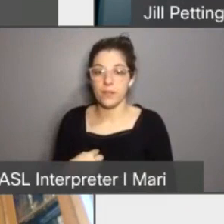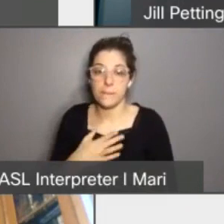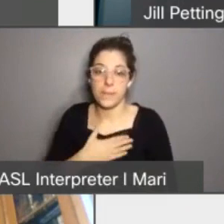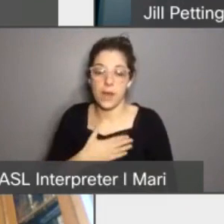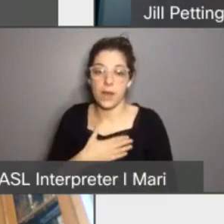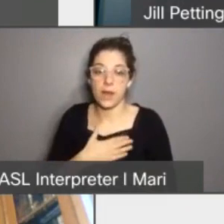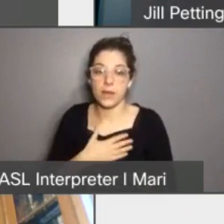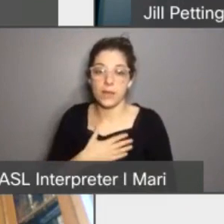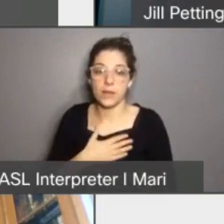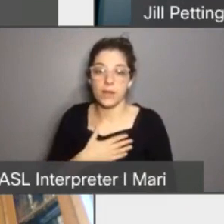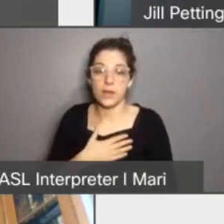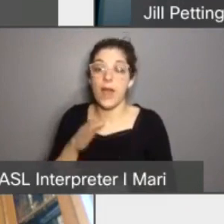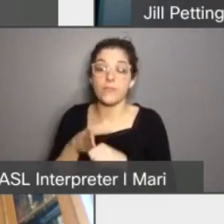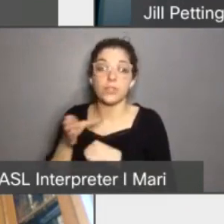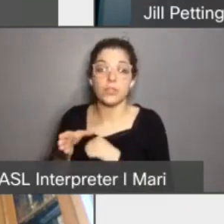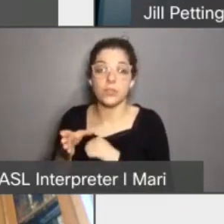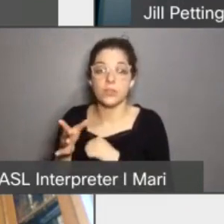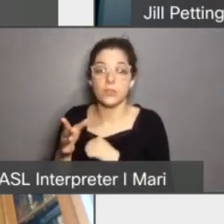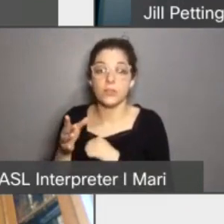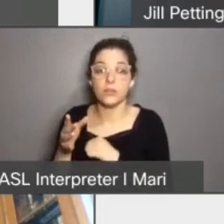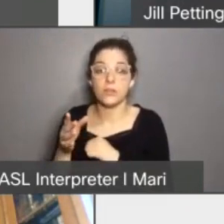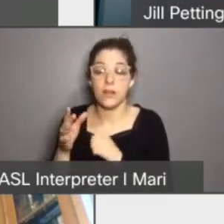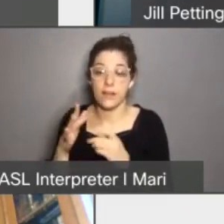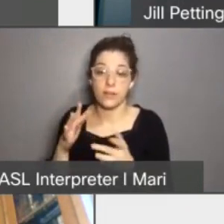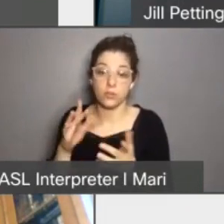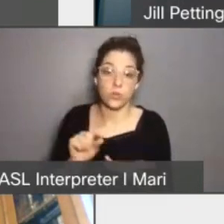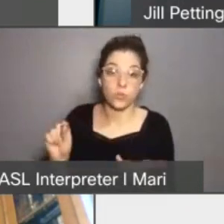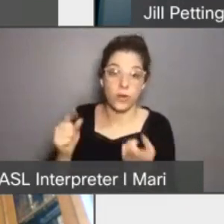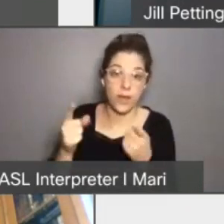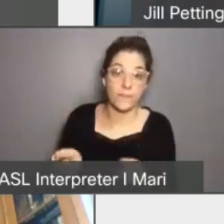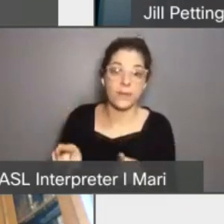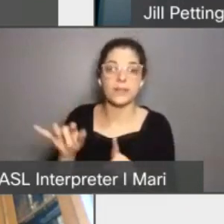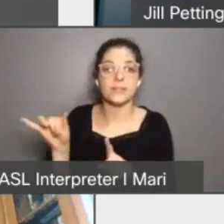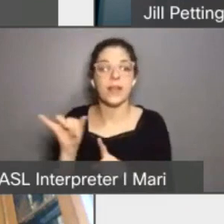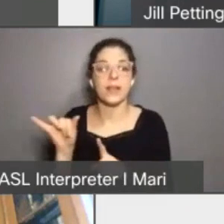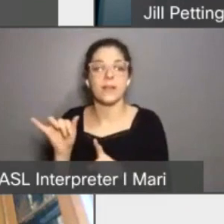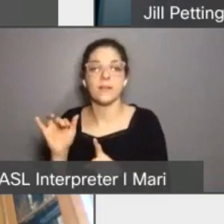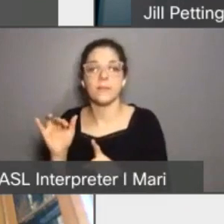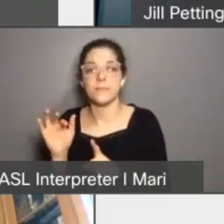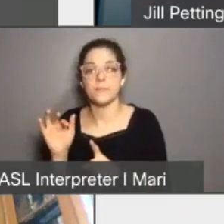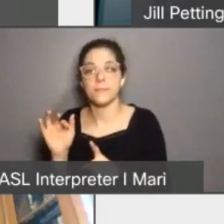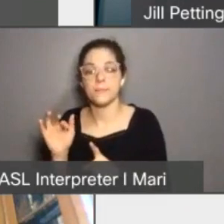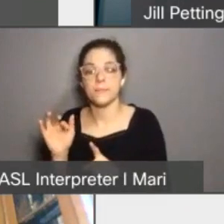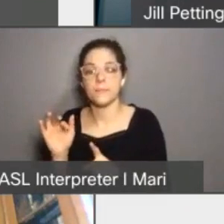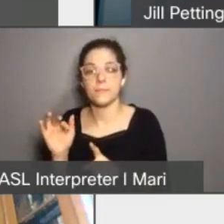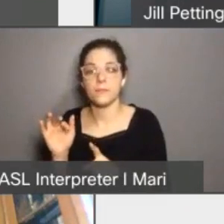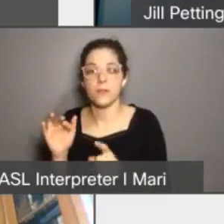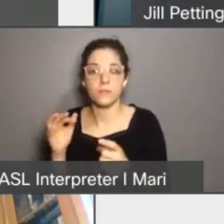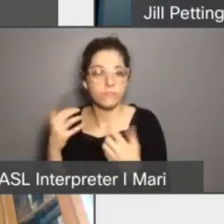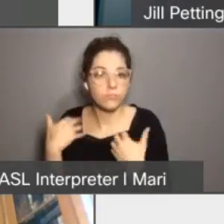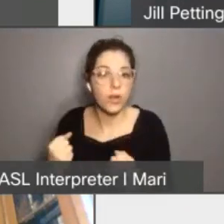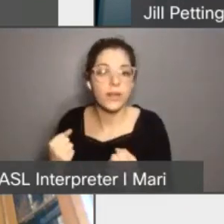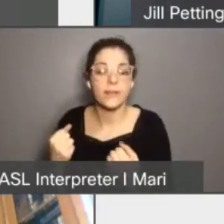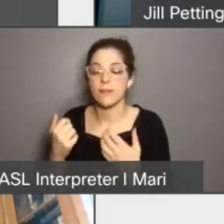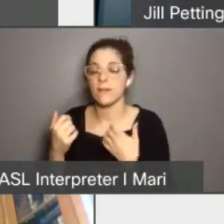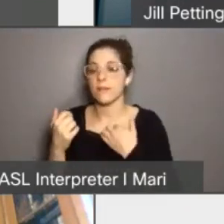strength, especially after like the events in 2020. It's like how like a shot of like revitalizing your strength and like remembering